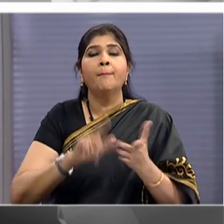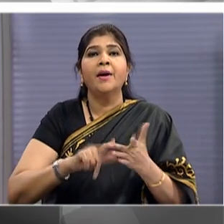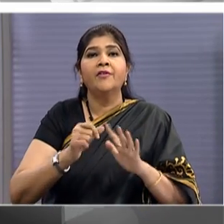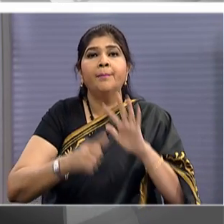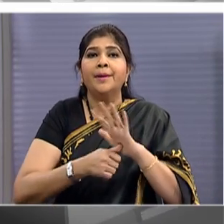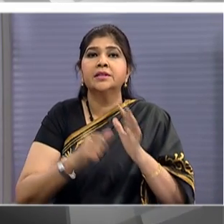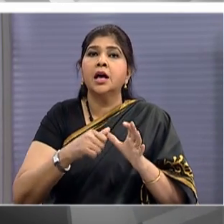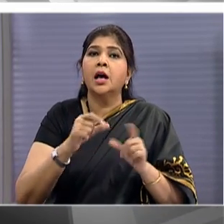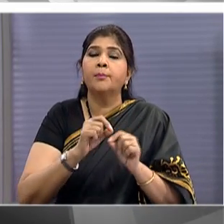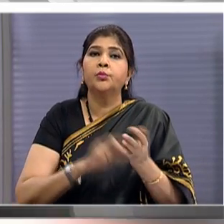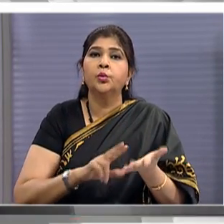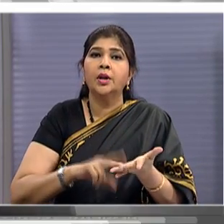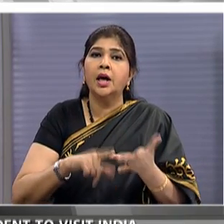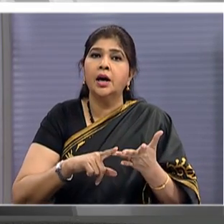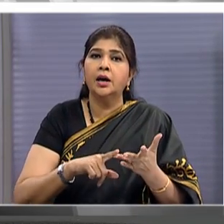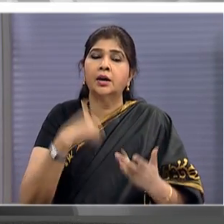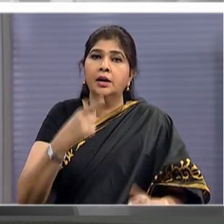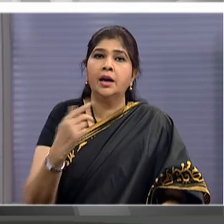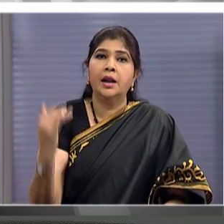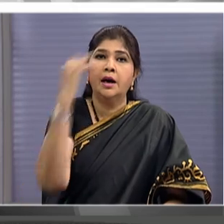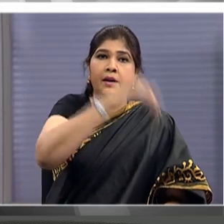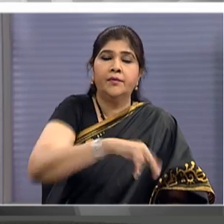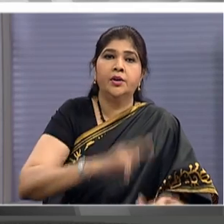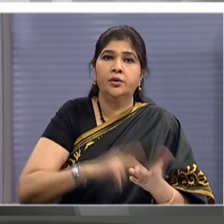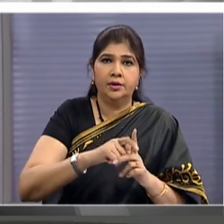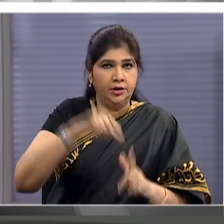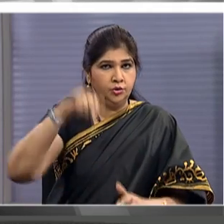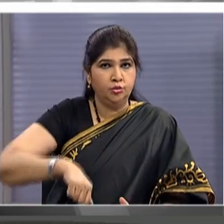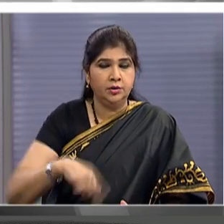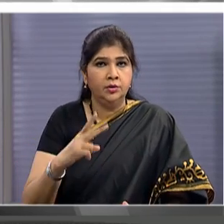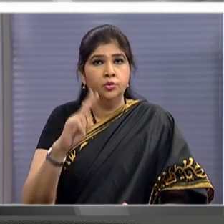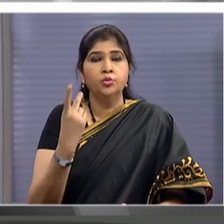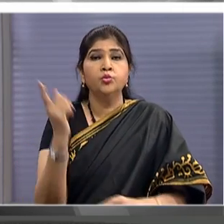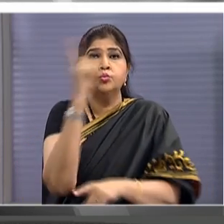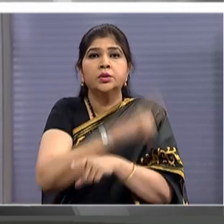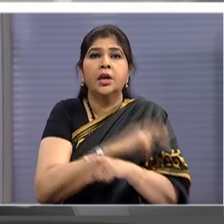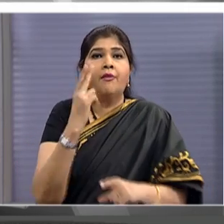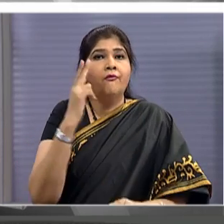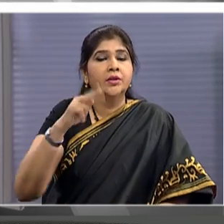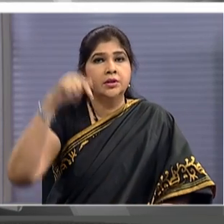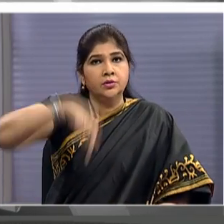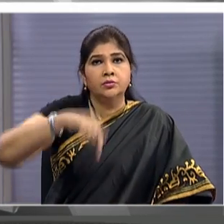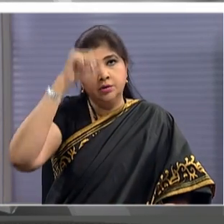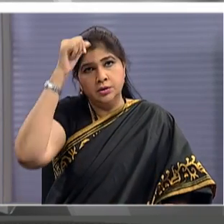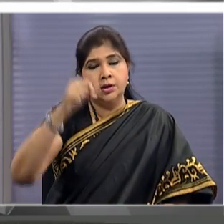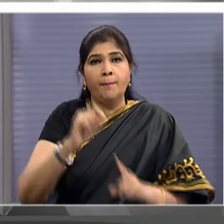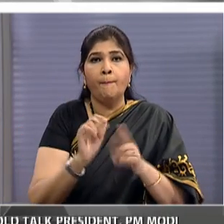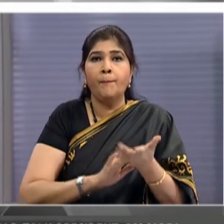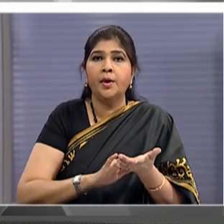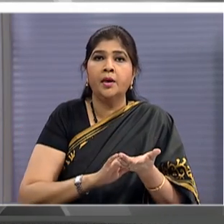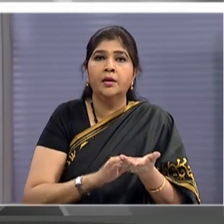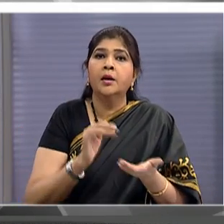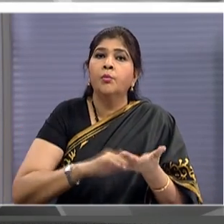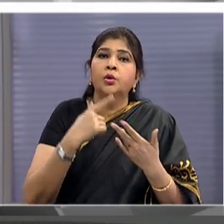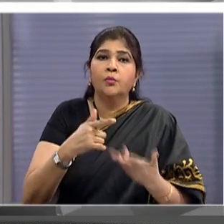Maldivian President Abdullah Yameen Abdul Gayoom will arrive in New Delhi today on a 2-day visit to India. Prime Minister Narendra